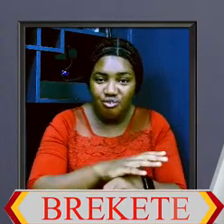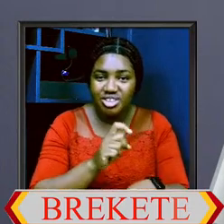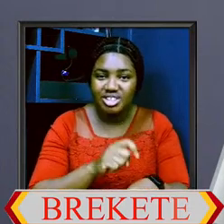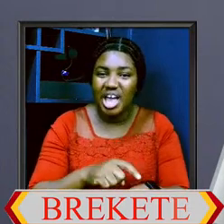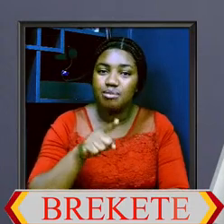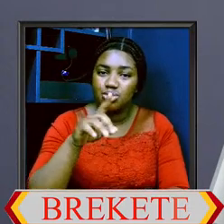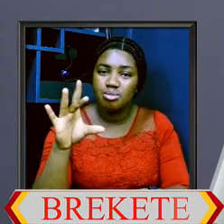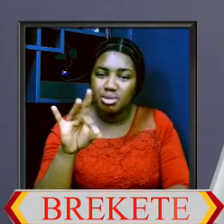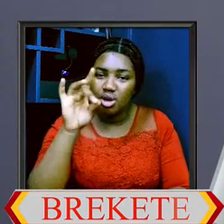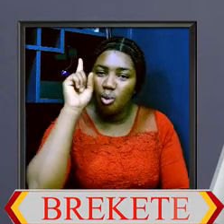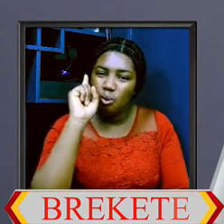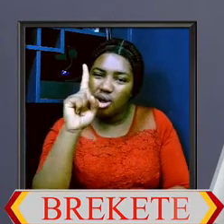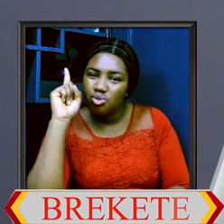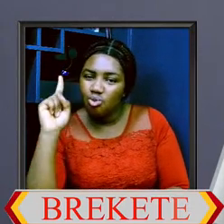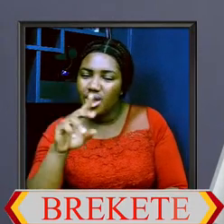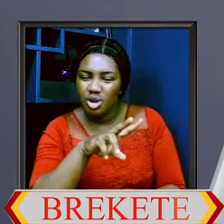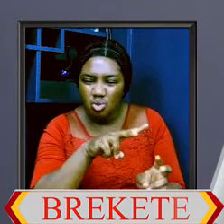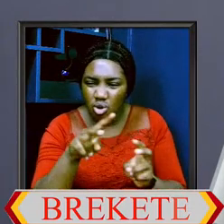oneit